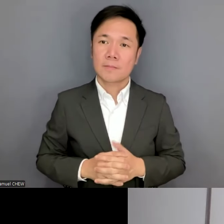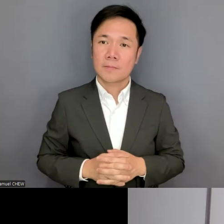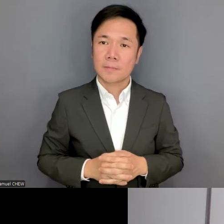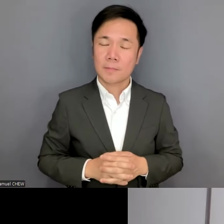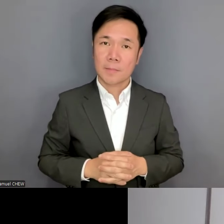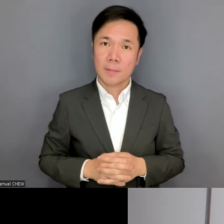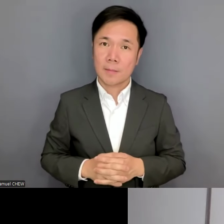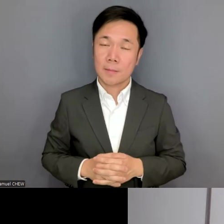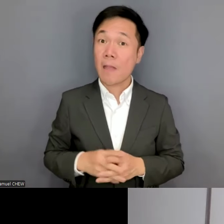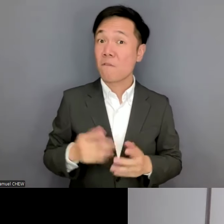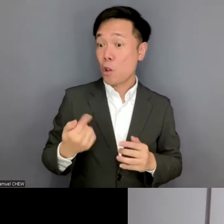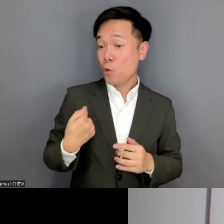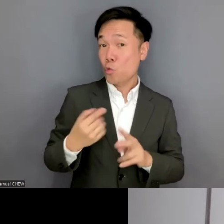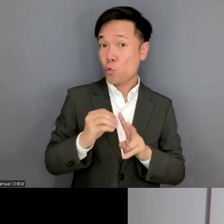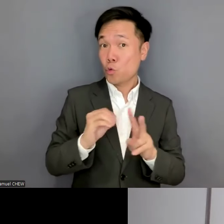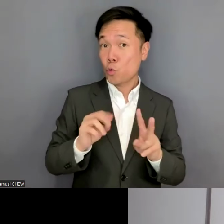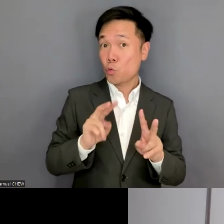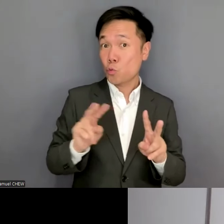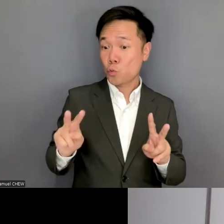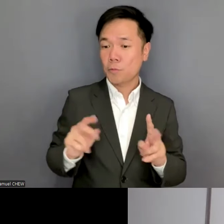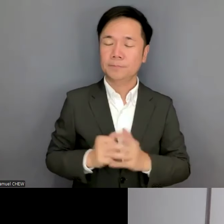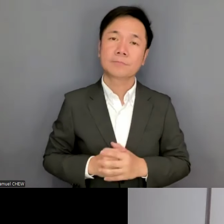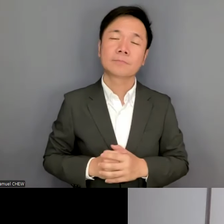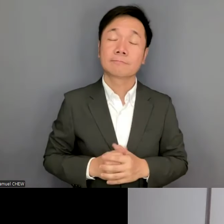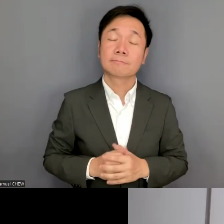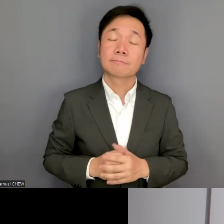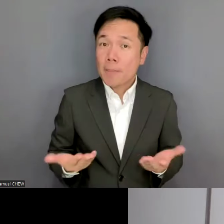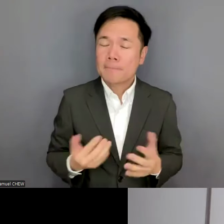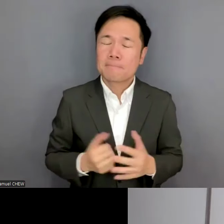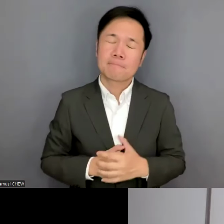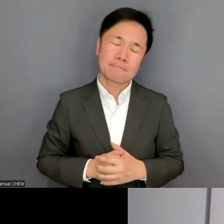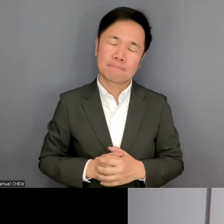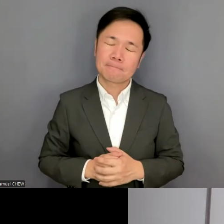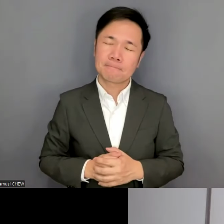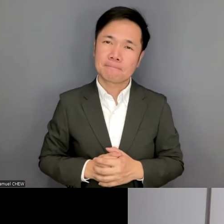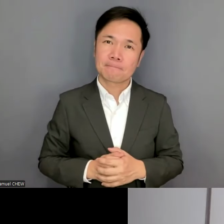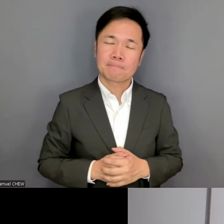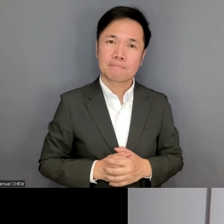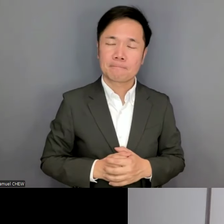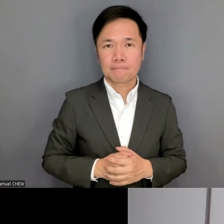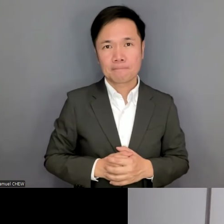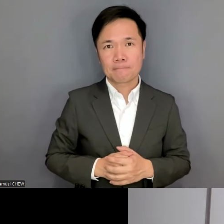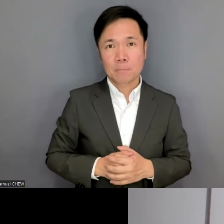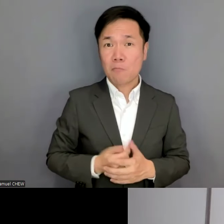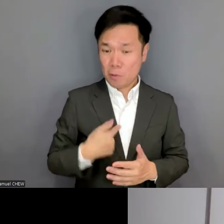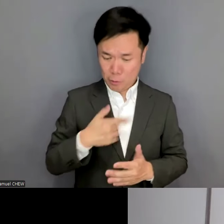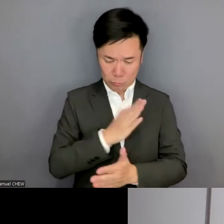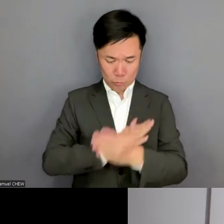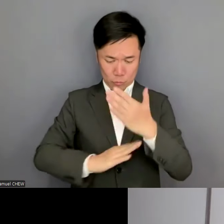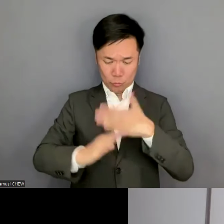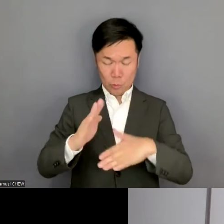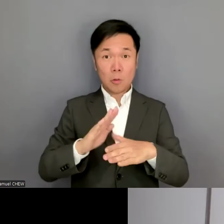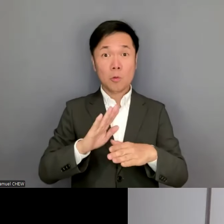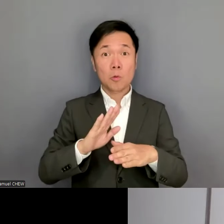placed in 2022 is that we should be included in spaces